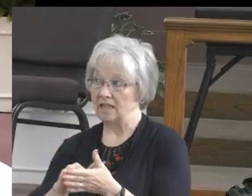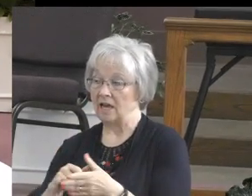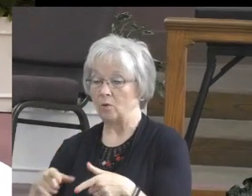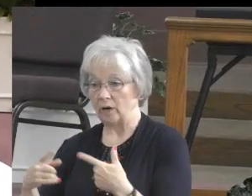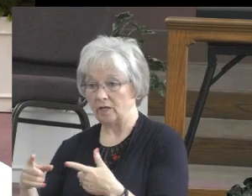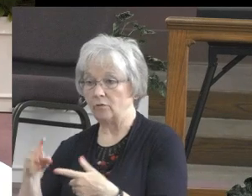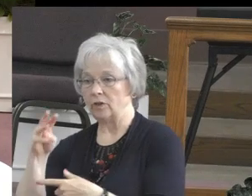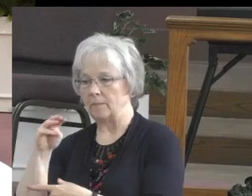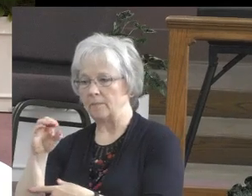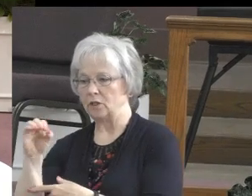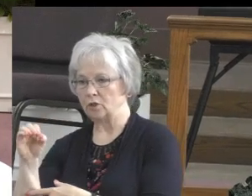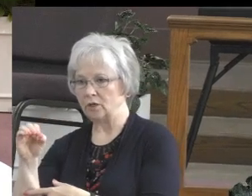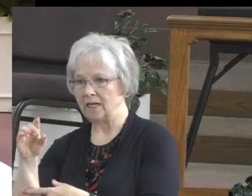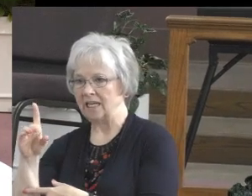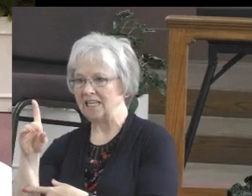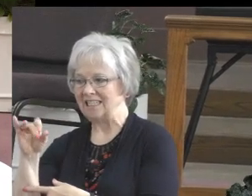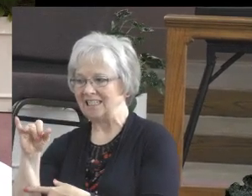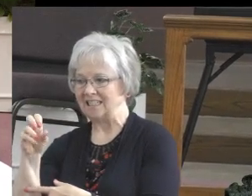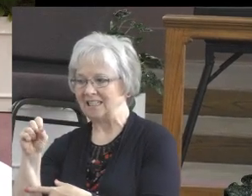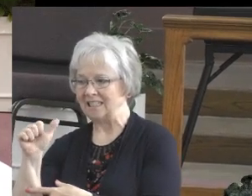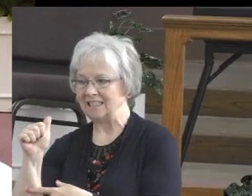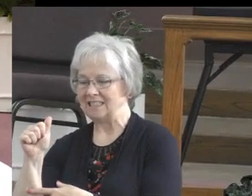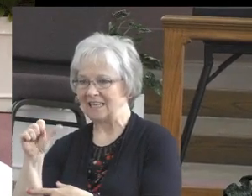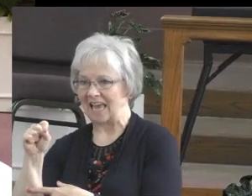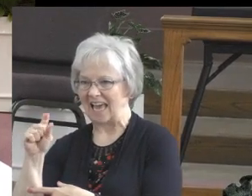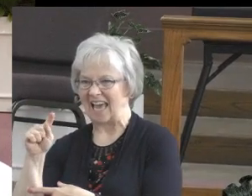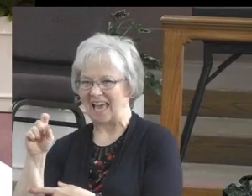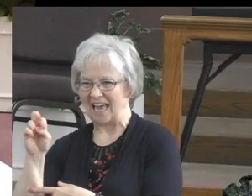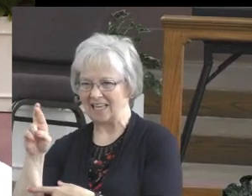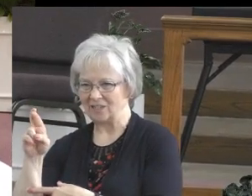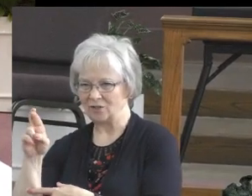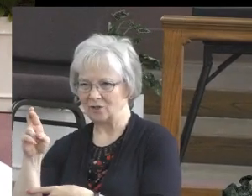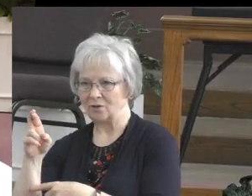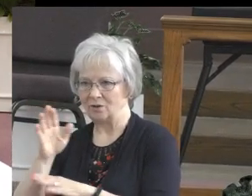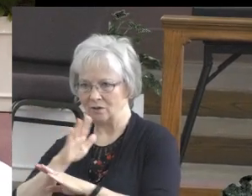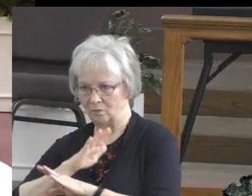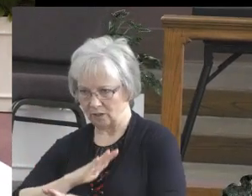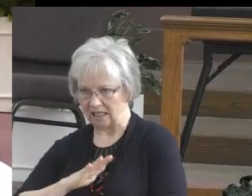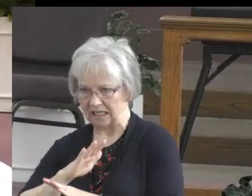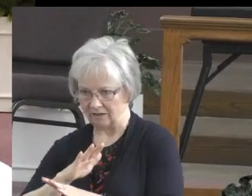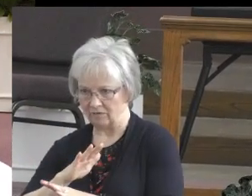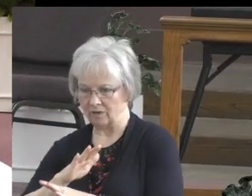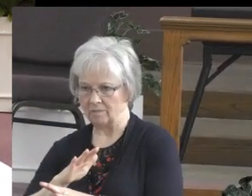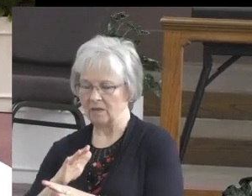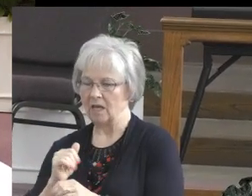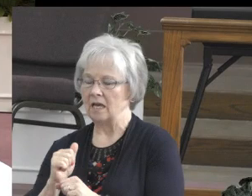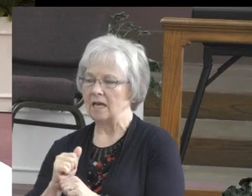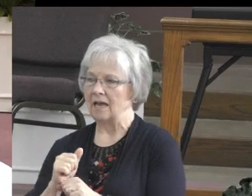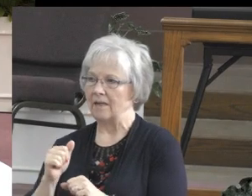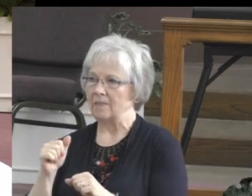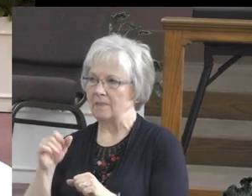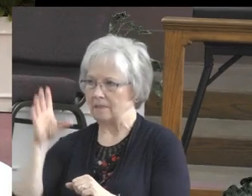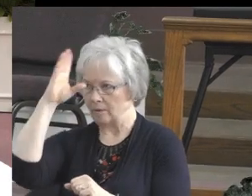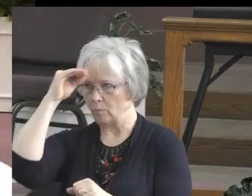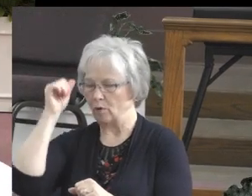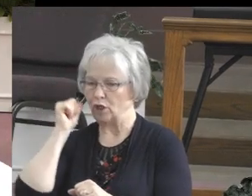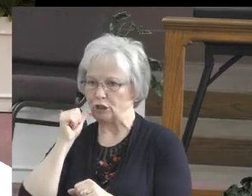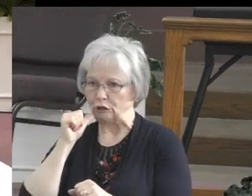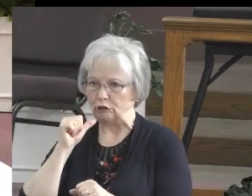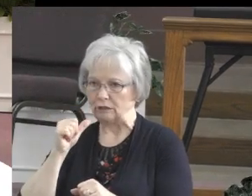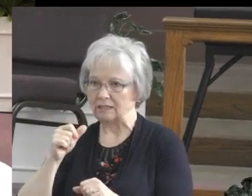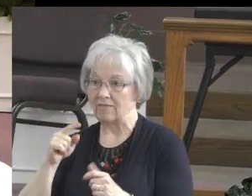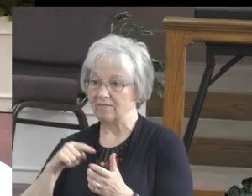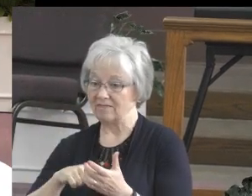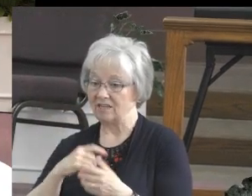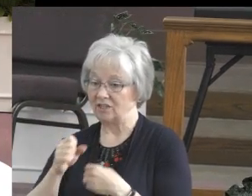the Missouri Disaster Relief. We're helping the Missouri Disaster Relief with our offering this year. And the boys and girls this year